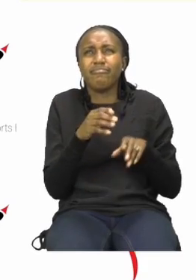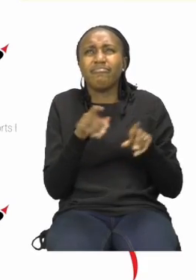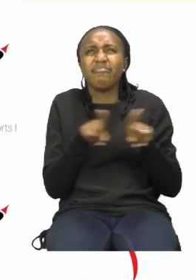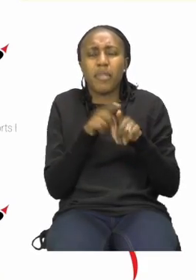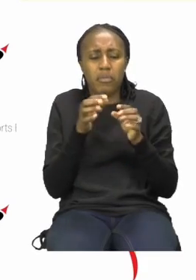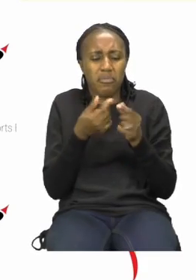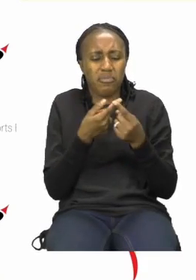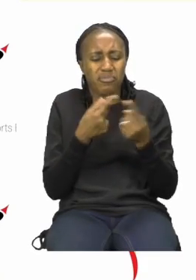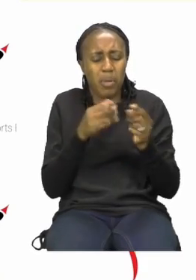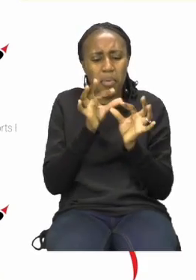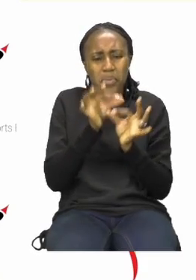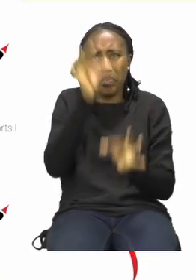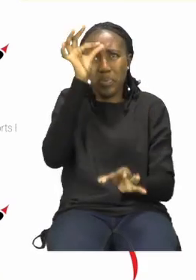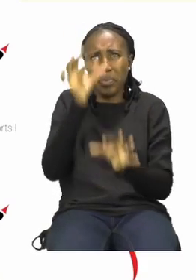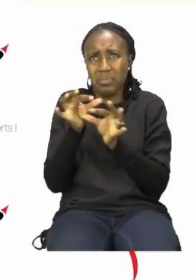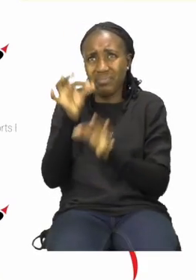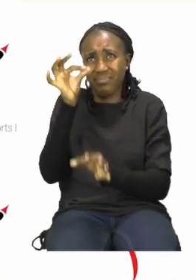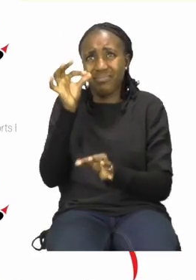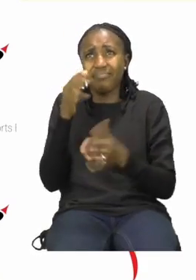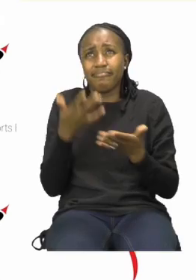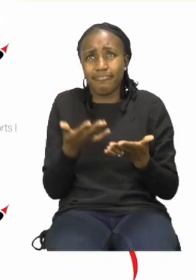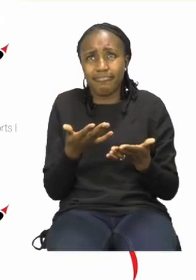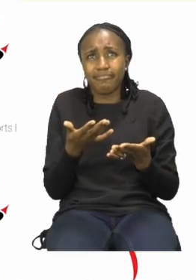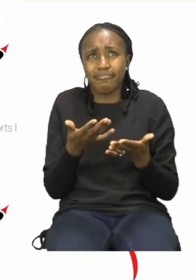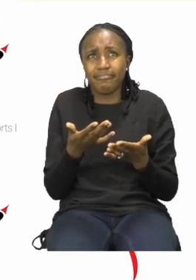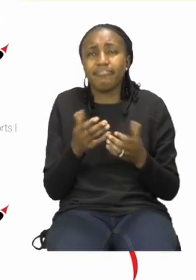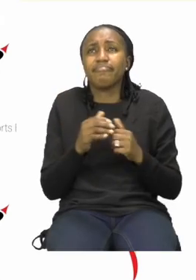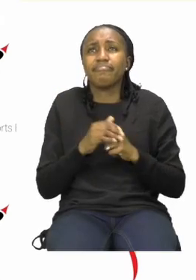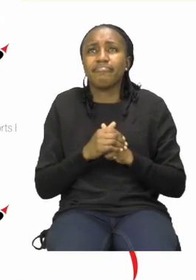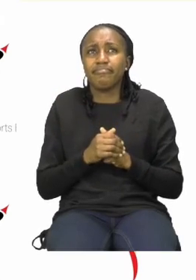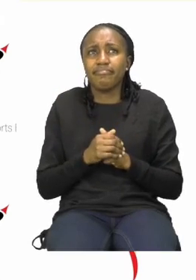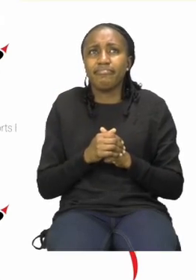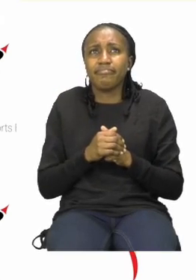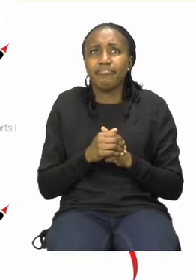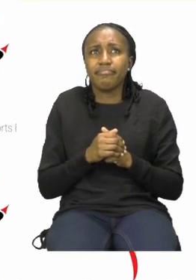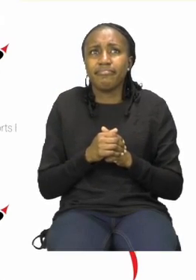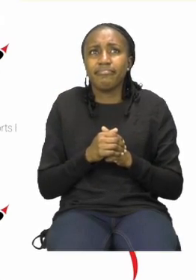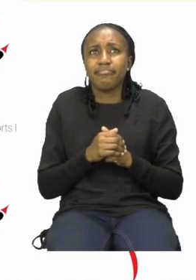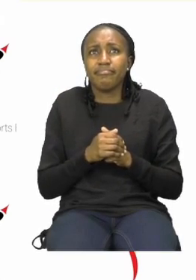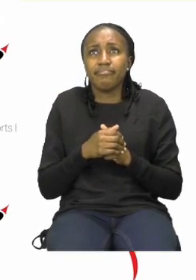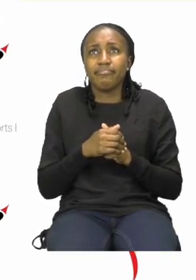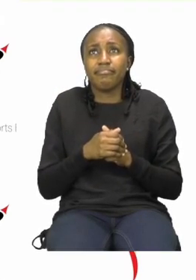sword. It depicts the back of the sword, also have the